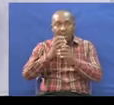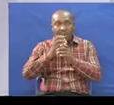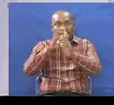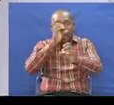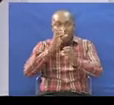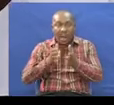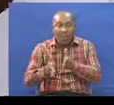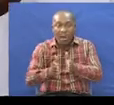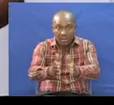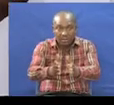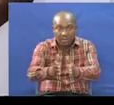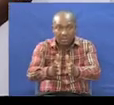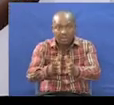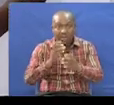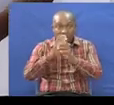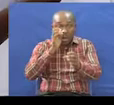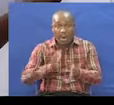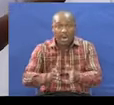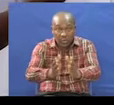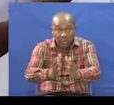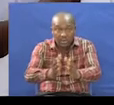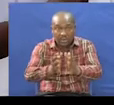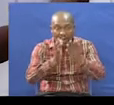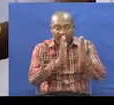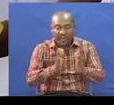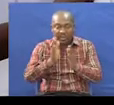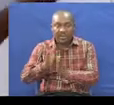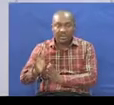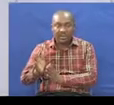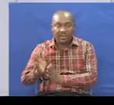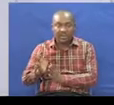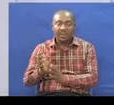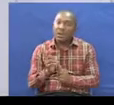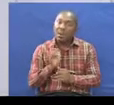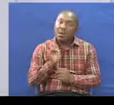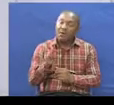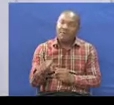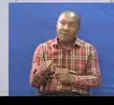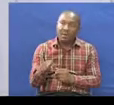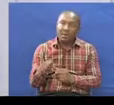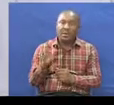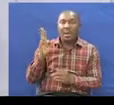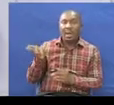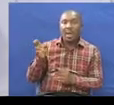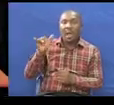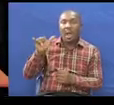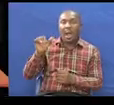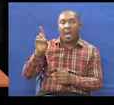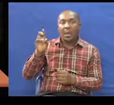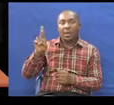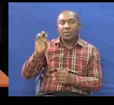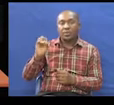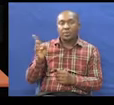preparation of hydrogen. Laboratory preparation of hydrogen. Try